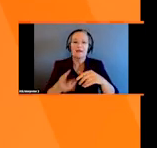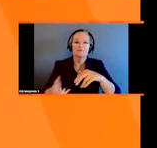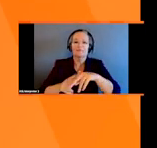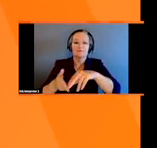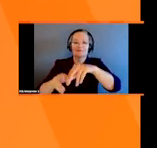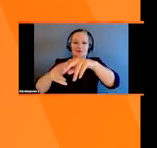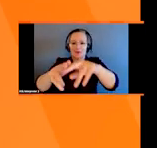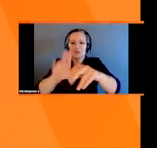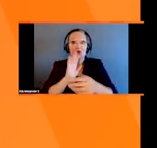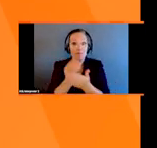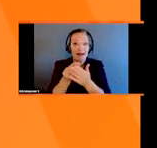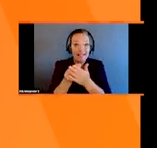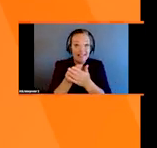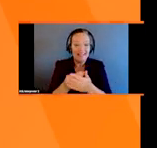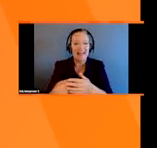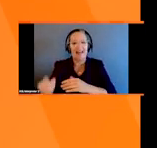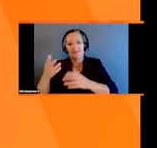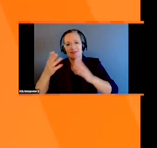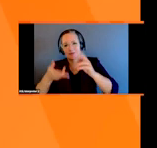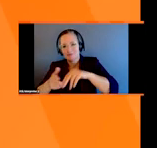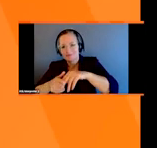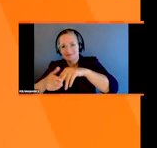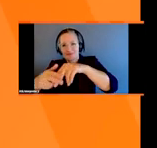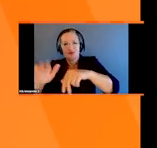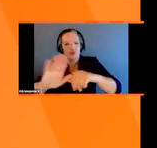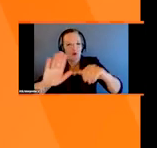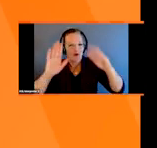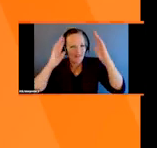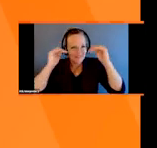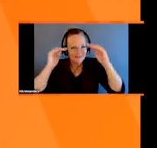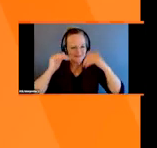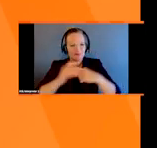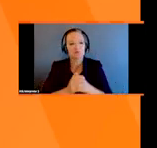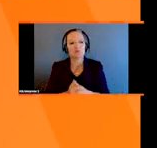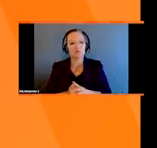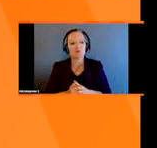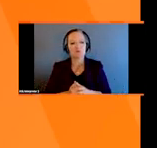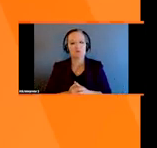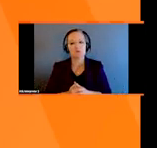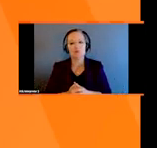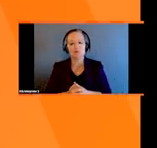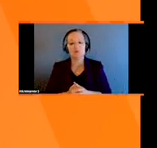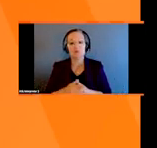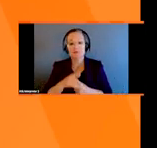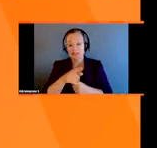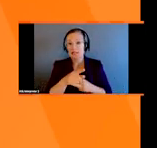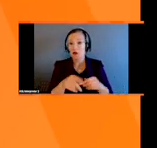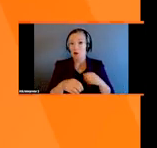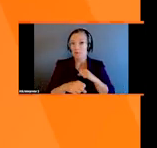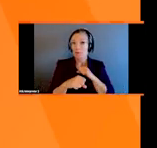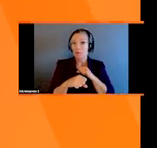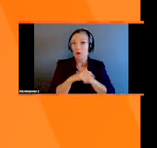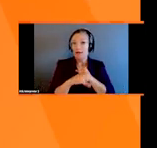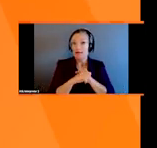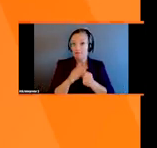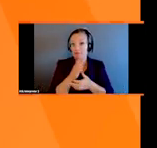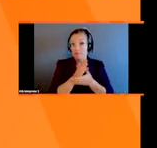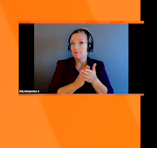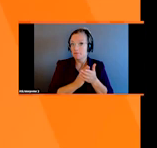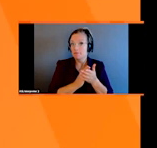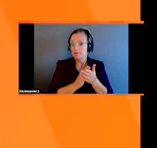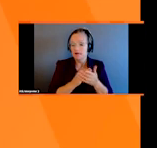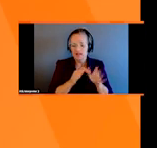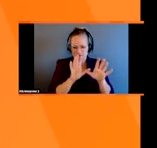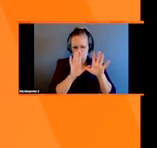Additionally, I would join some groups on here too. So within the marketing section of this, there are groups that are within LinkedIn, just